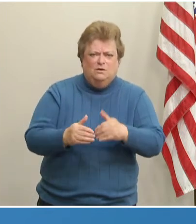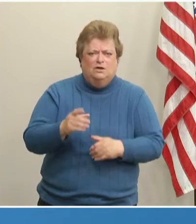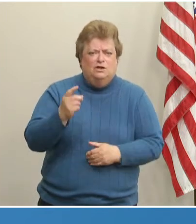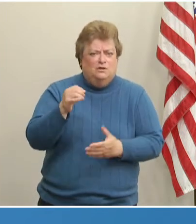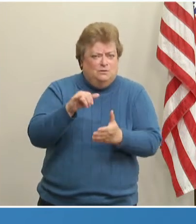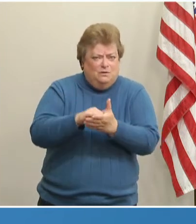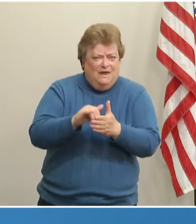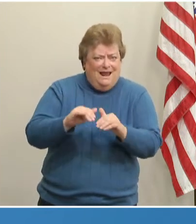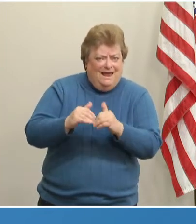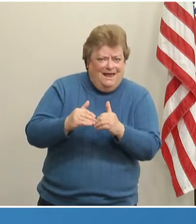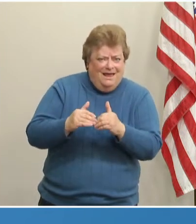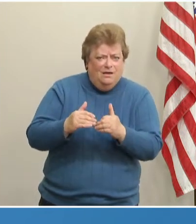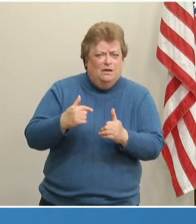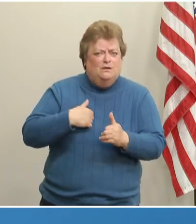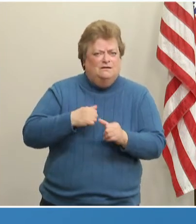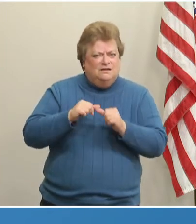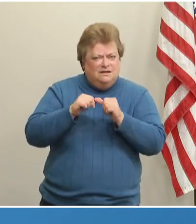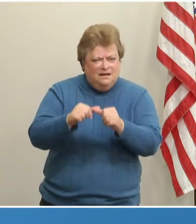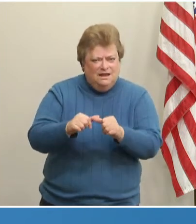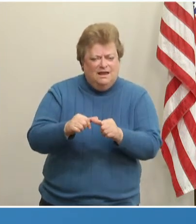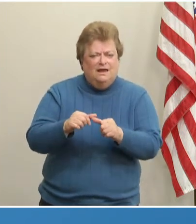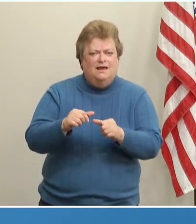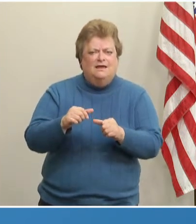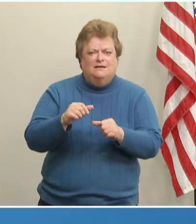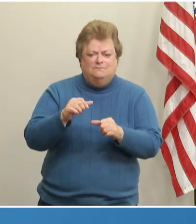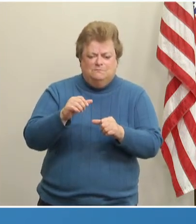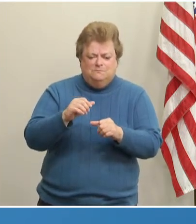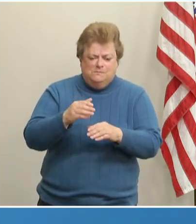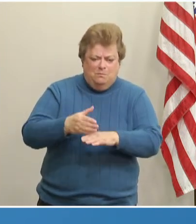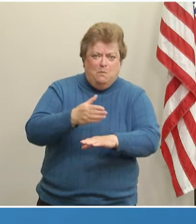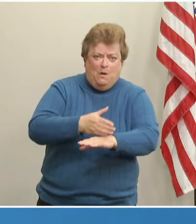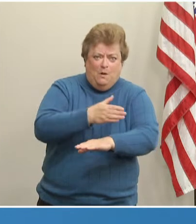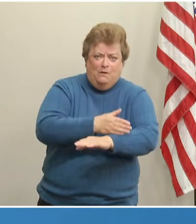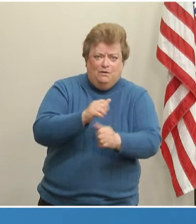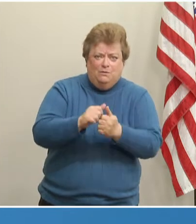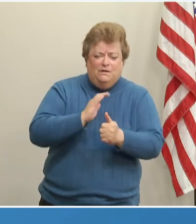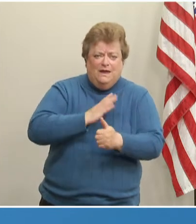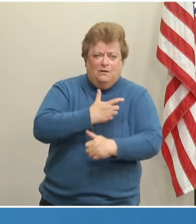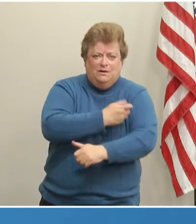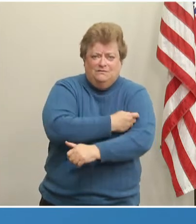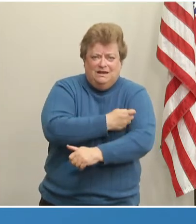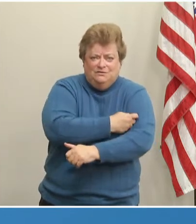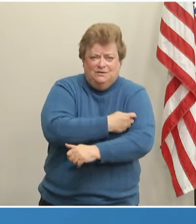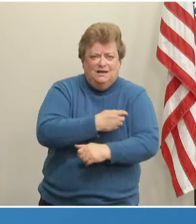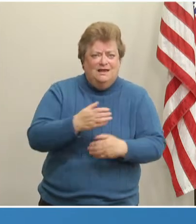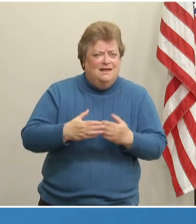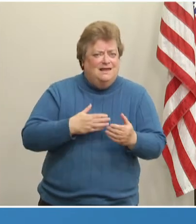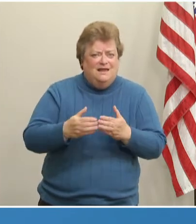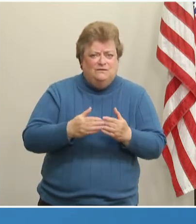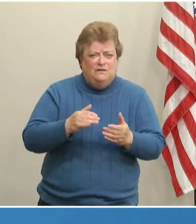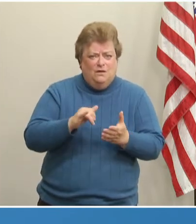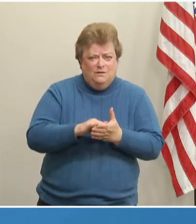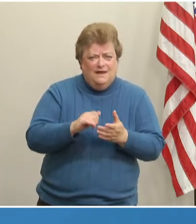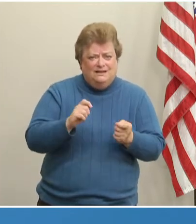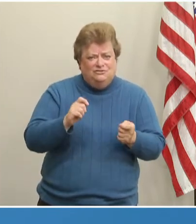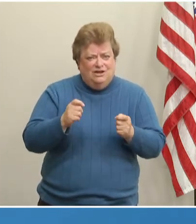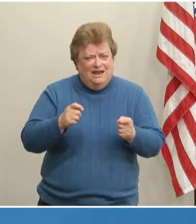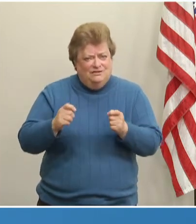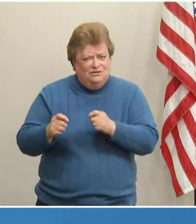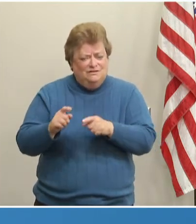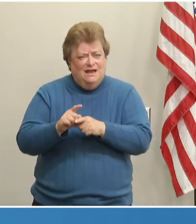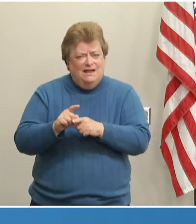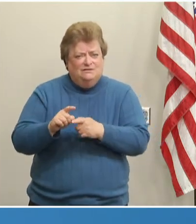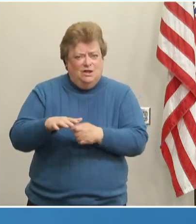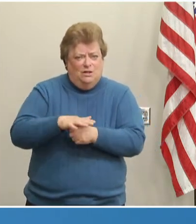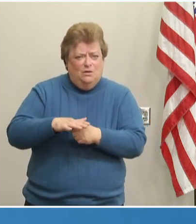to continue to make solid progress in our vaccination efforts, even as the pace of that progress predictably shifts as our local